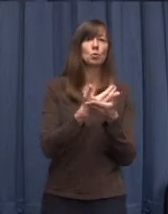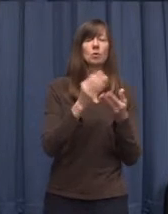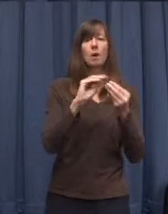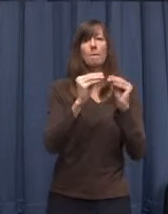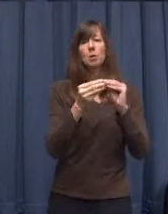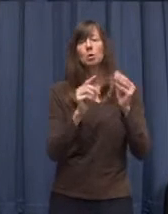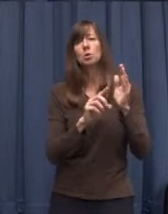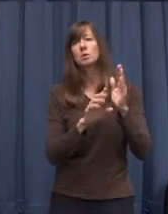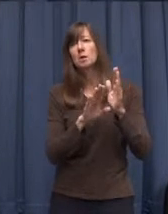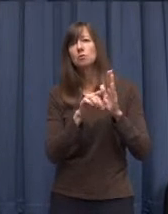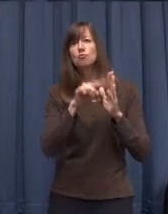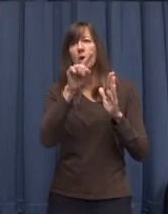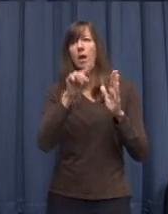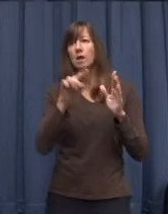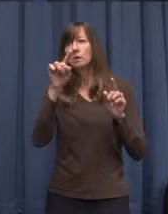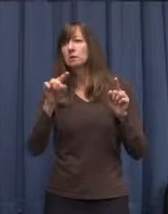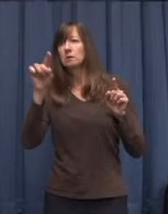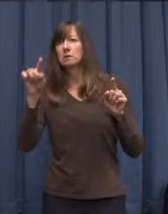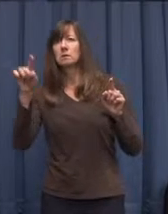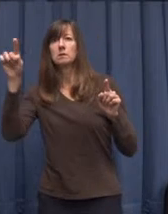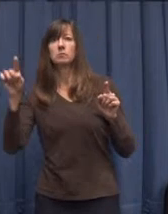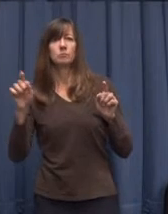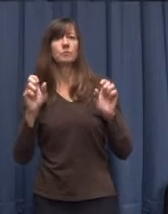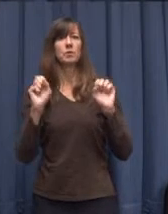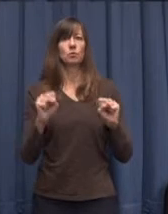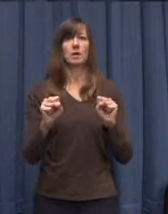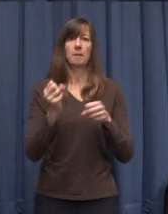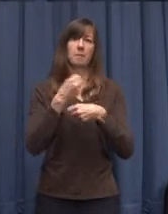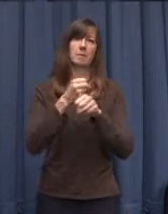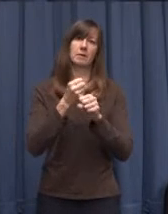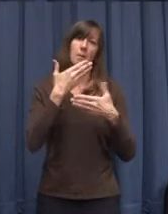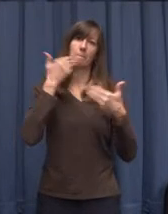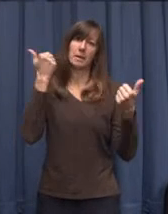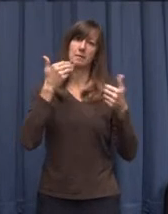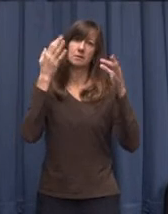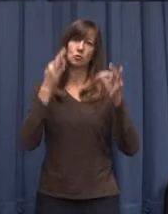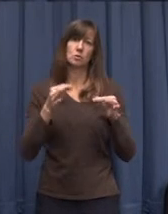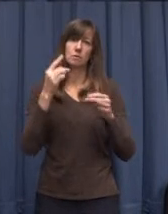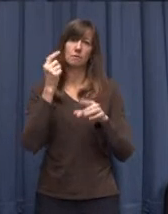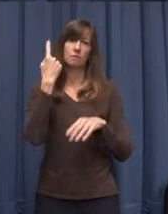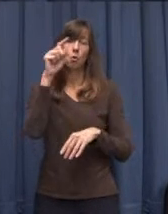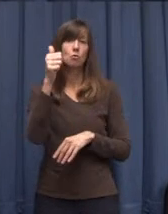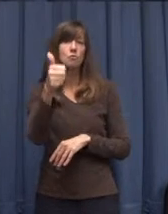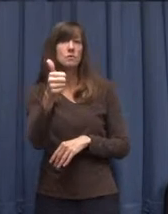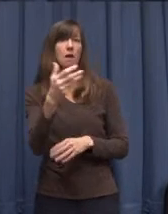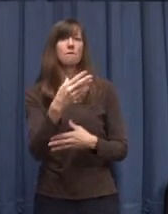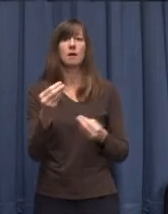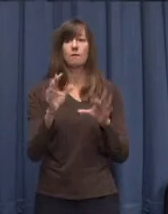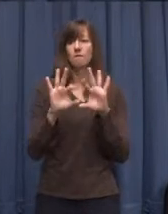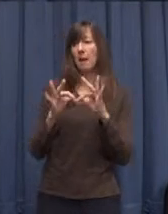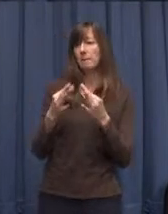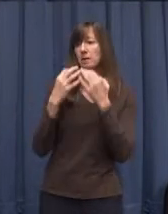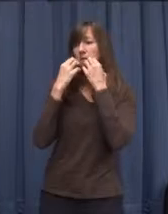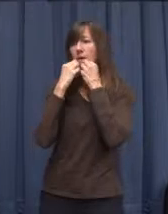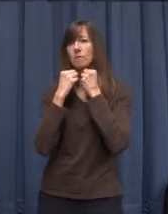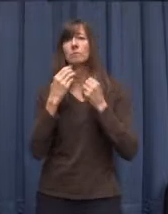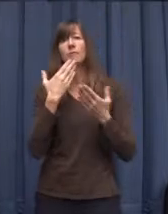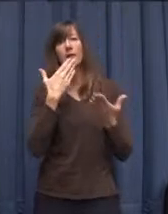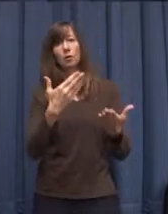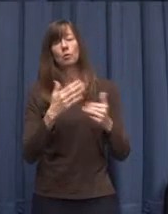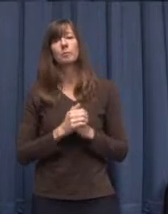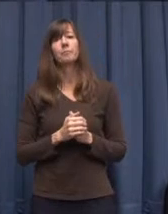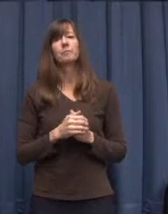best decision for you and your family and your loved ones. So thank you for tuning in. Thank you,